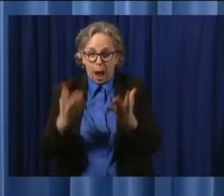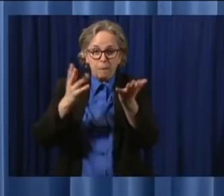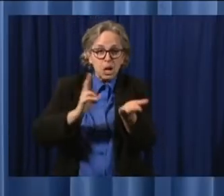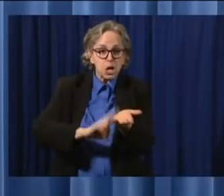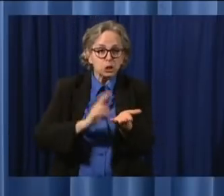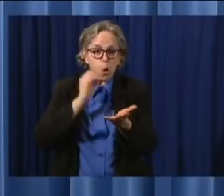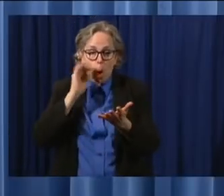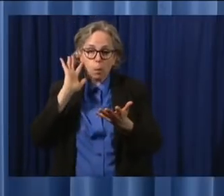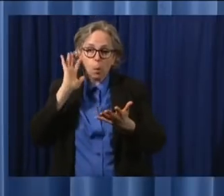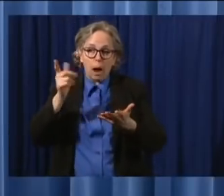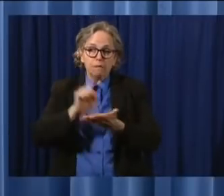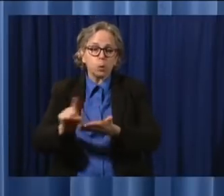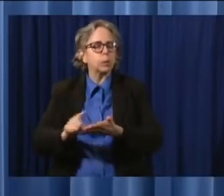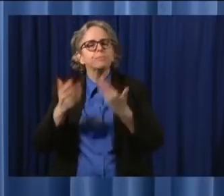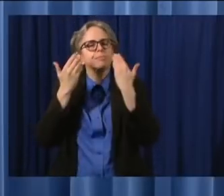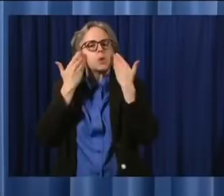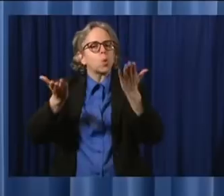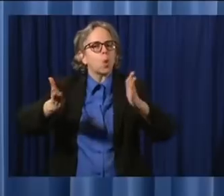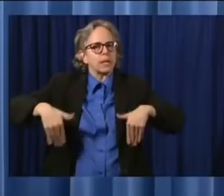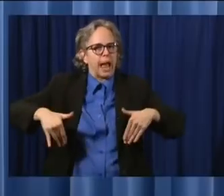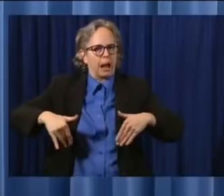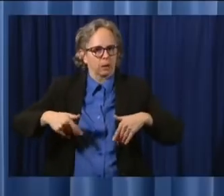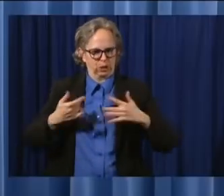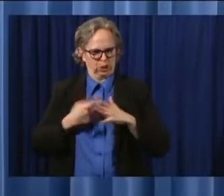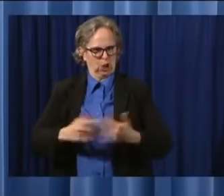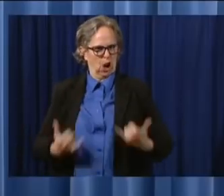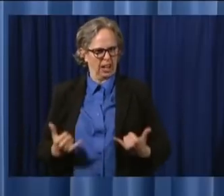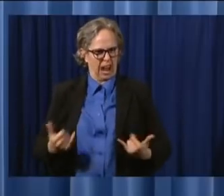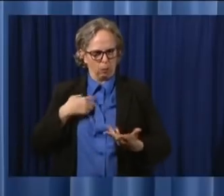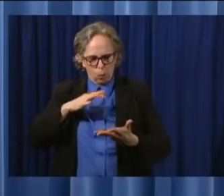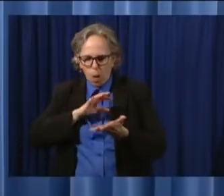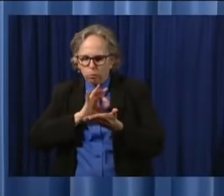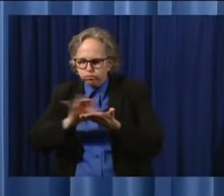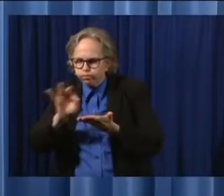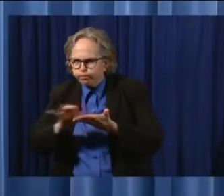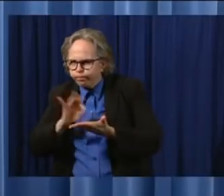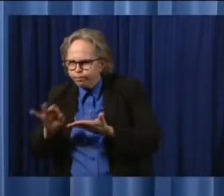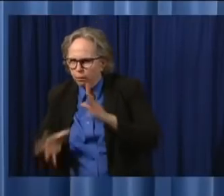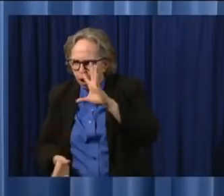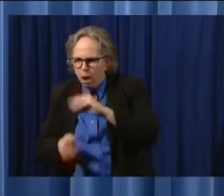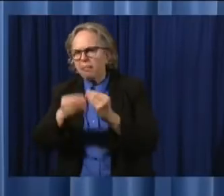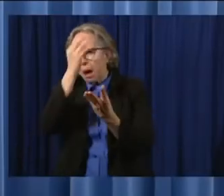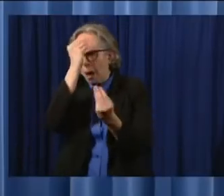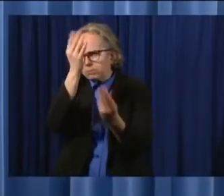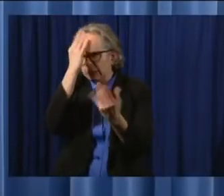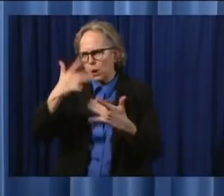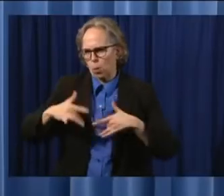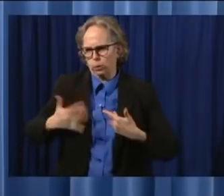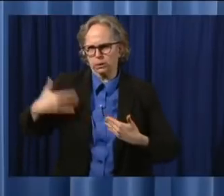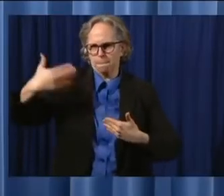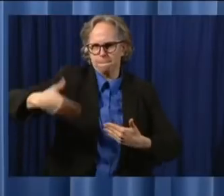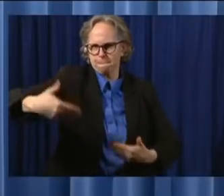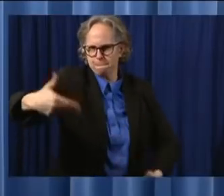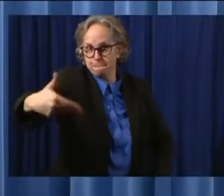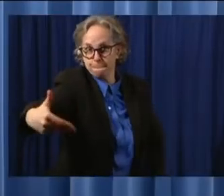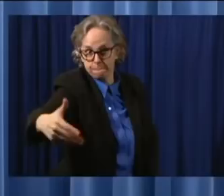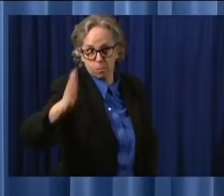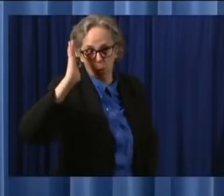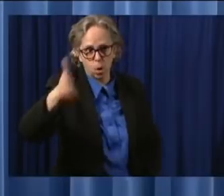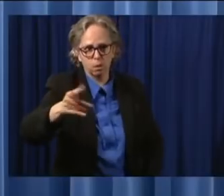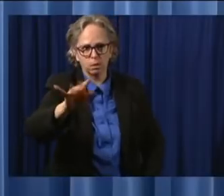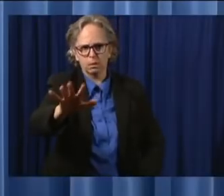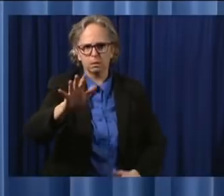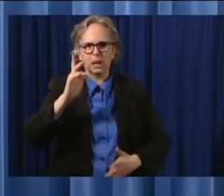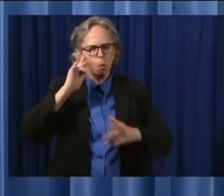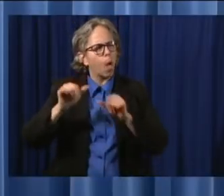will give you a report as we move forward, but this will be a continuation process that will go on for